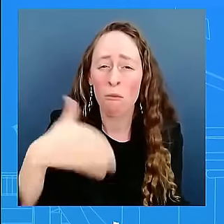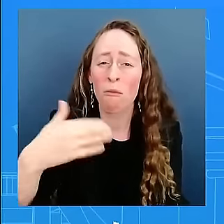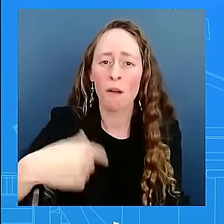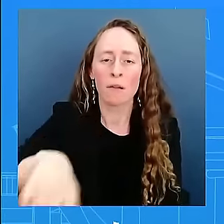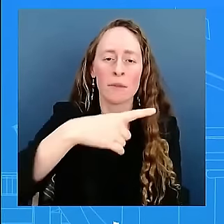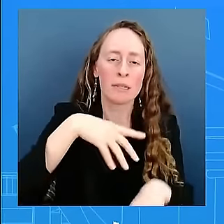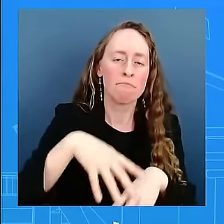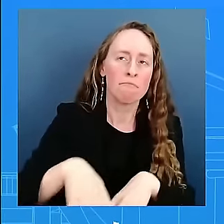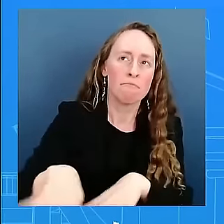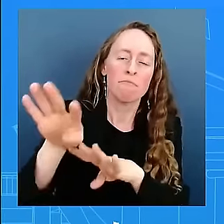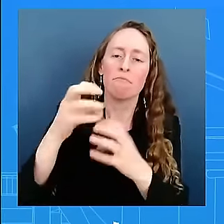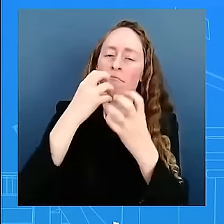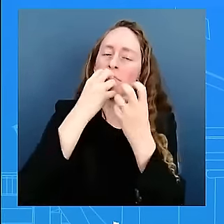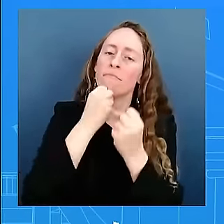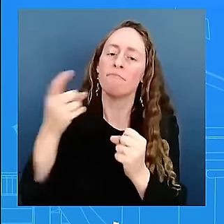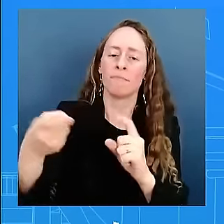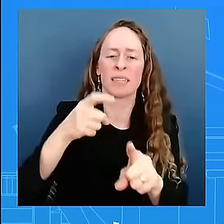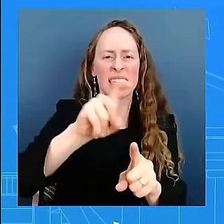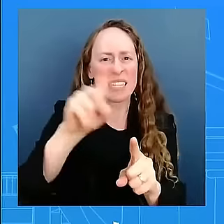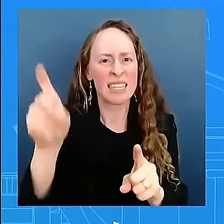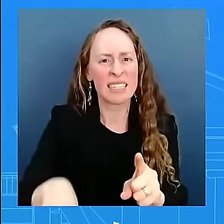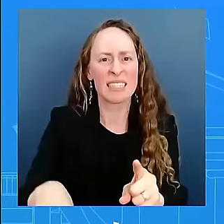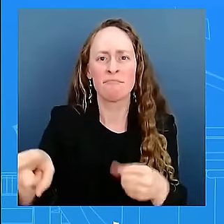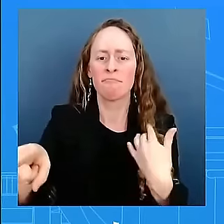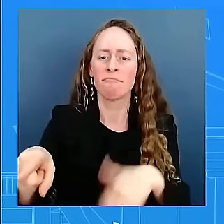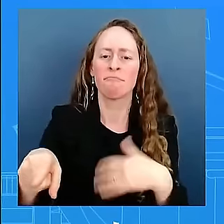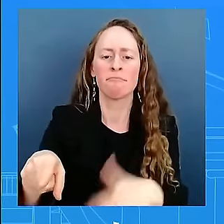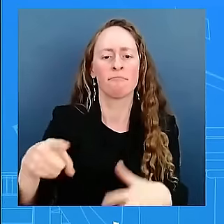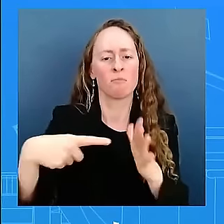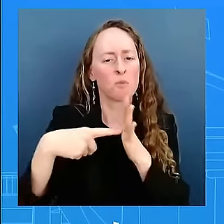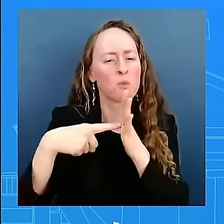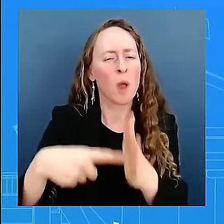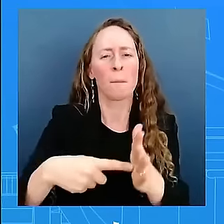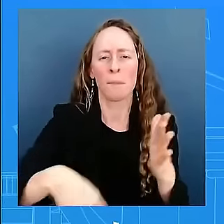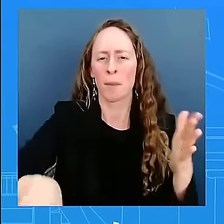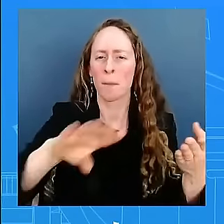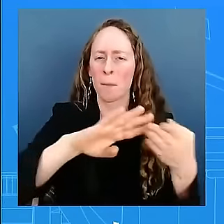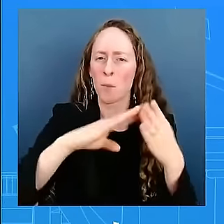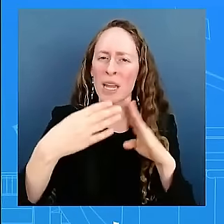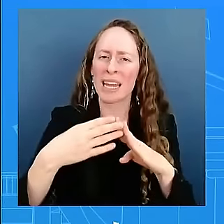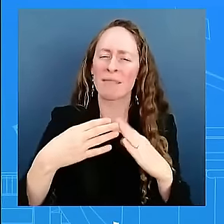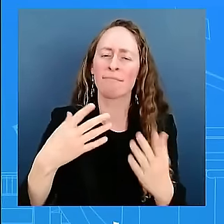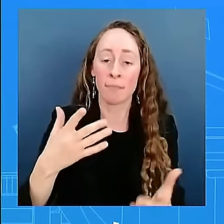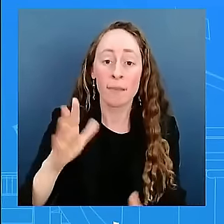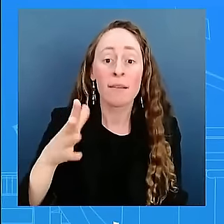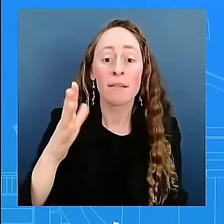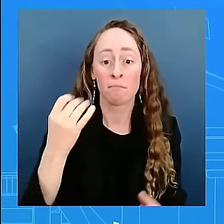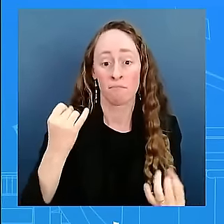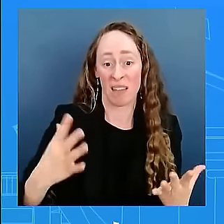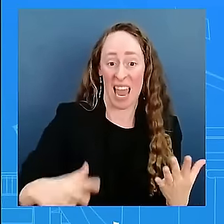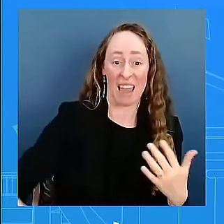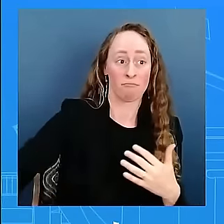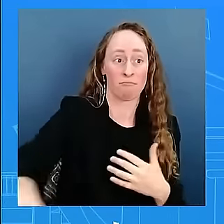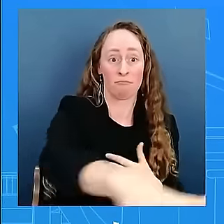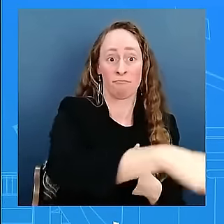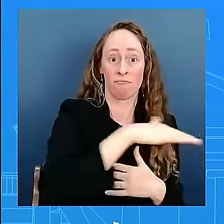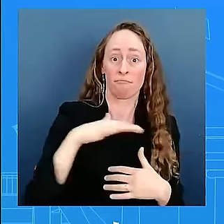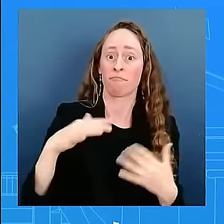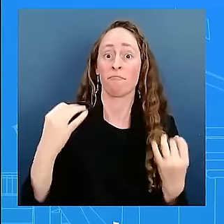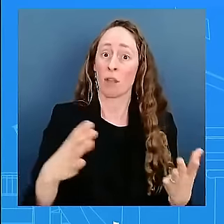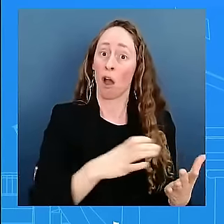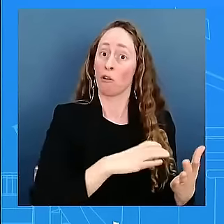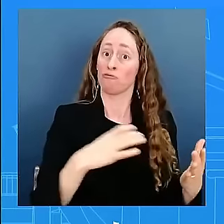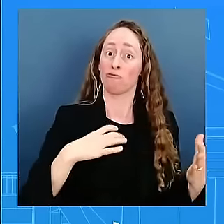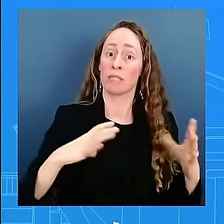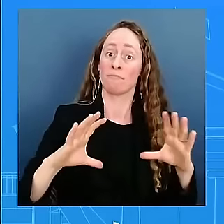the community that she represented, but also beyond that. Certainly her colleagues in the Congressional Black Caucus and in Congress